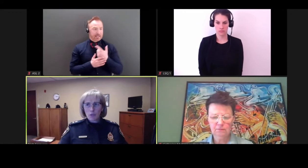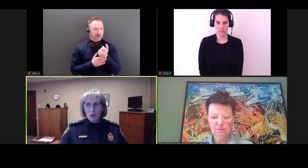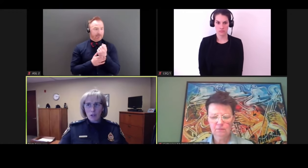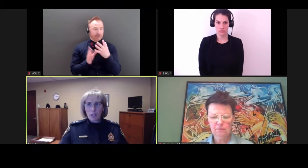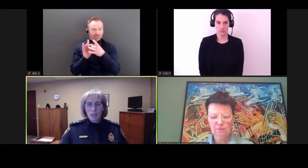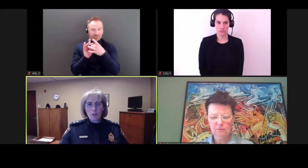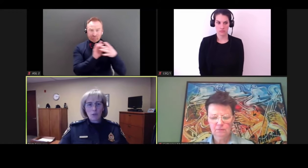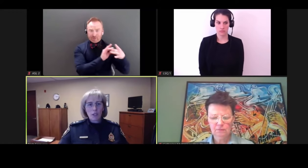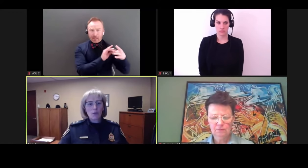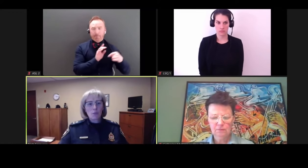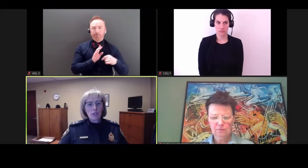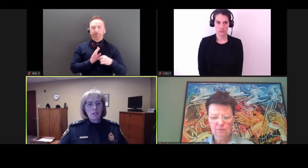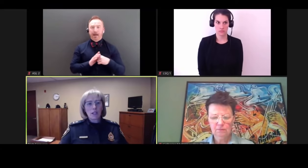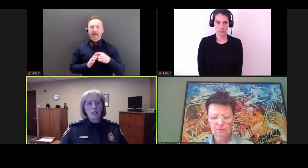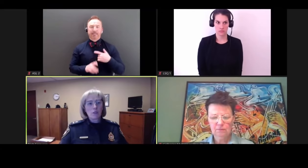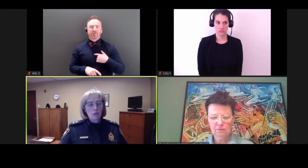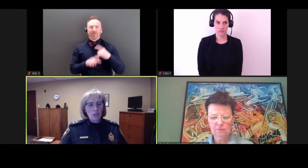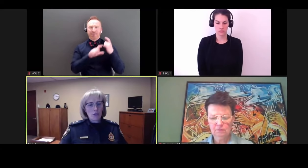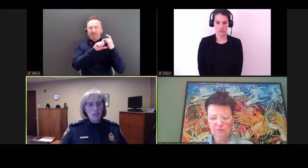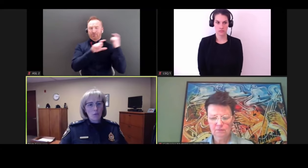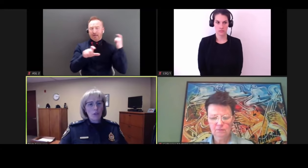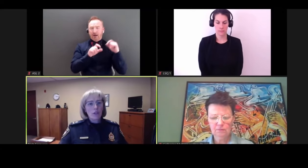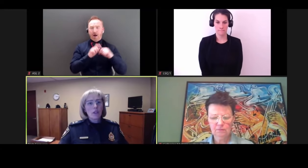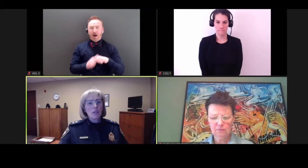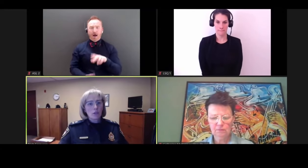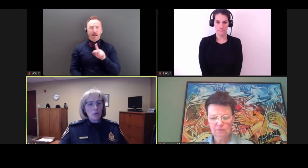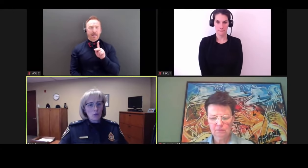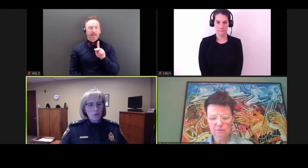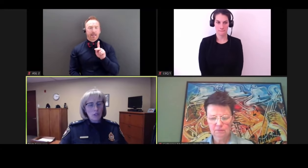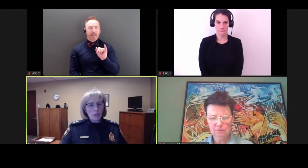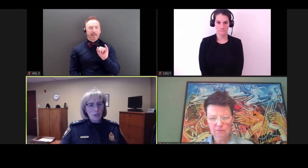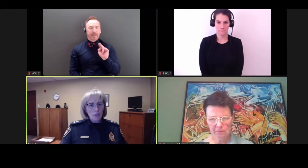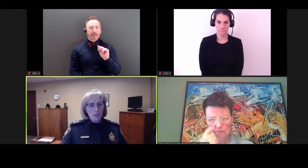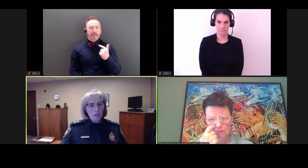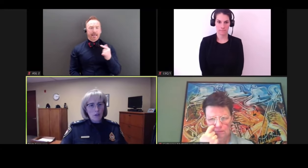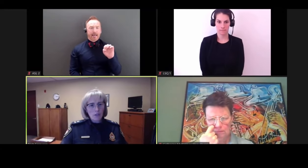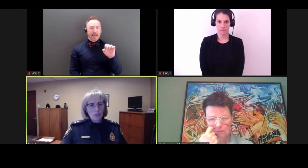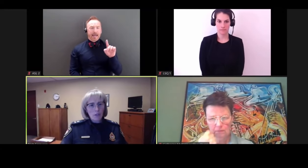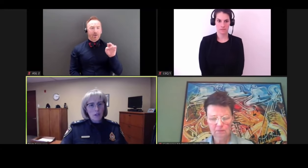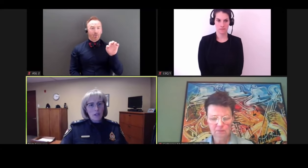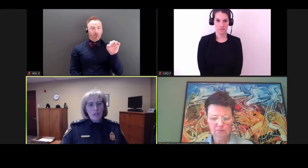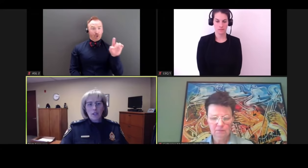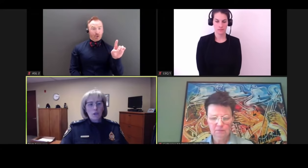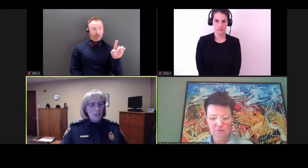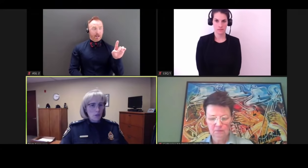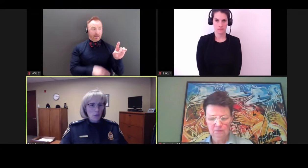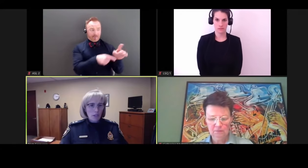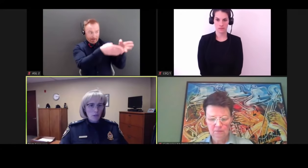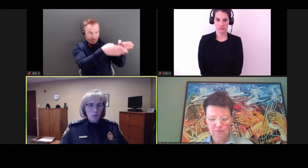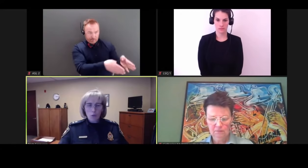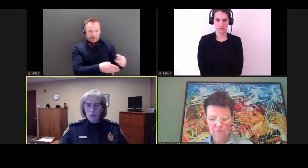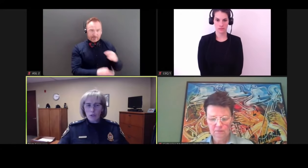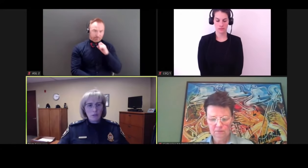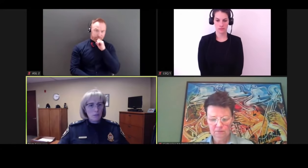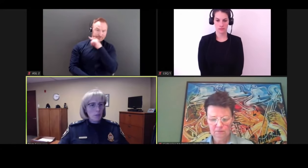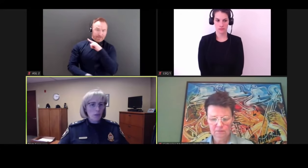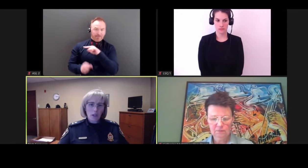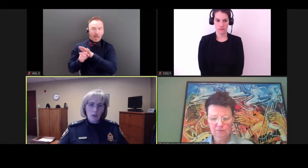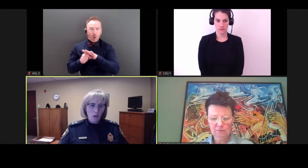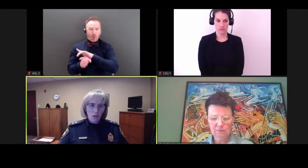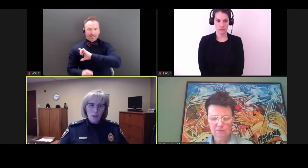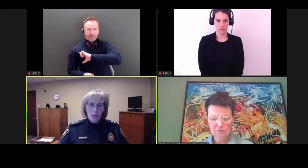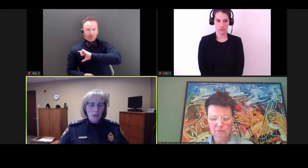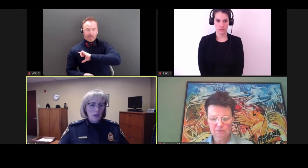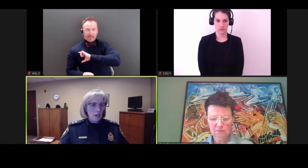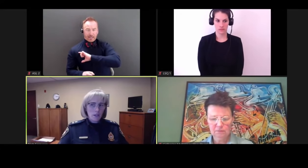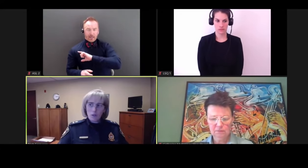about the truck on King Edward. That was because the councillor shared that with the local community police officer. There are easier ways to report. People can